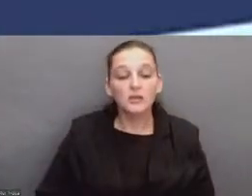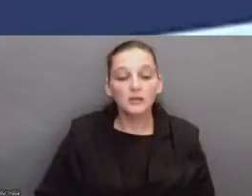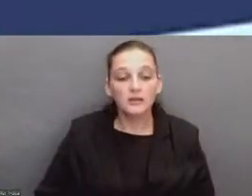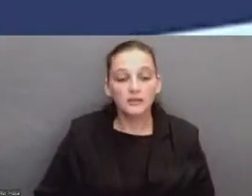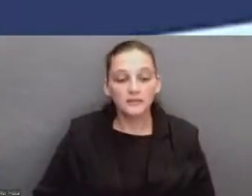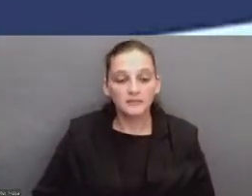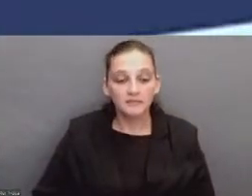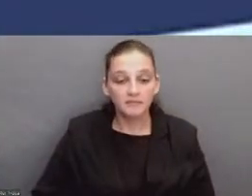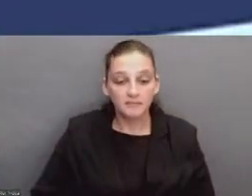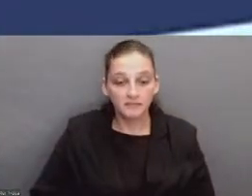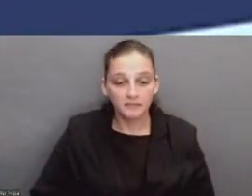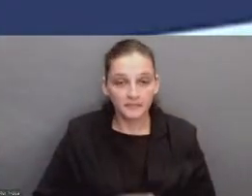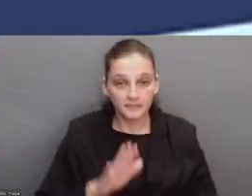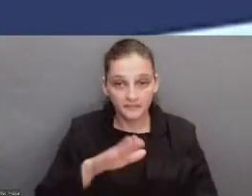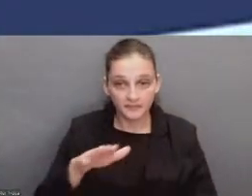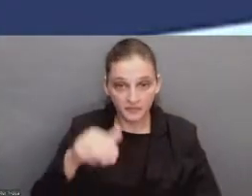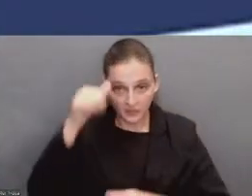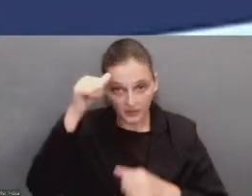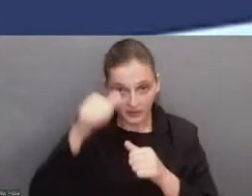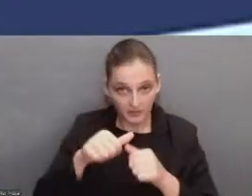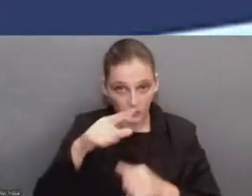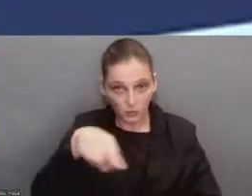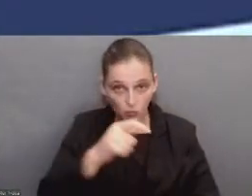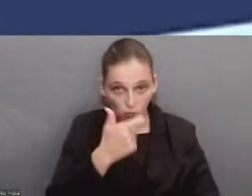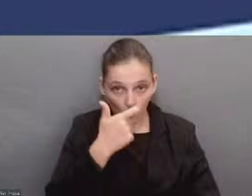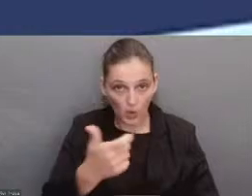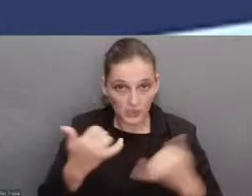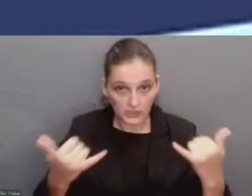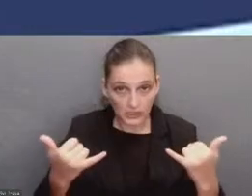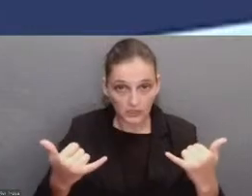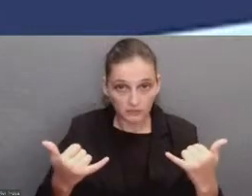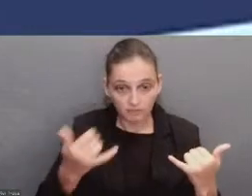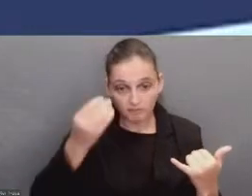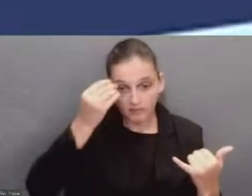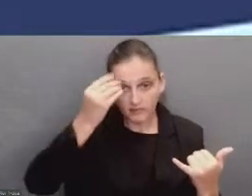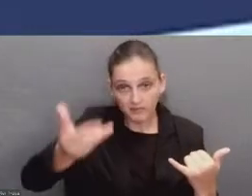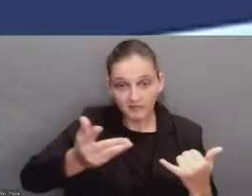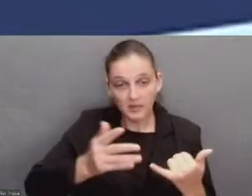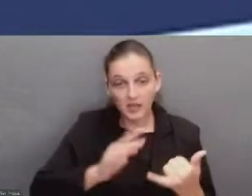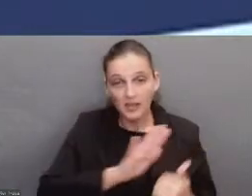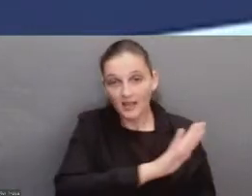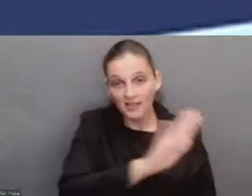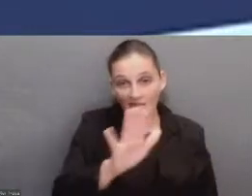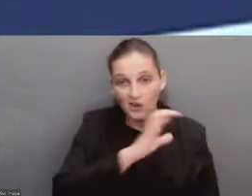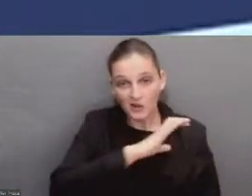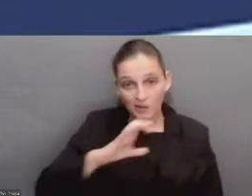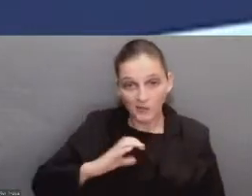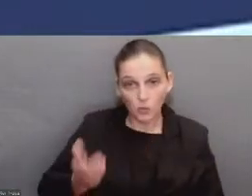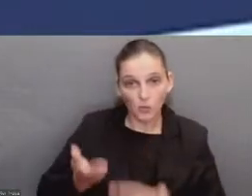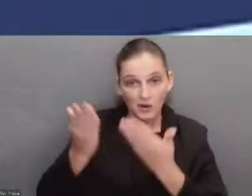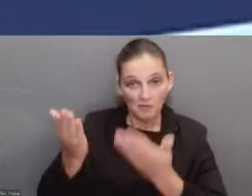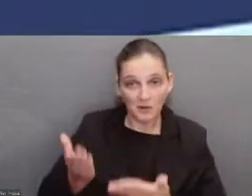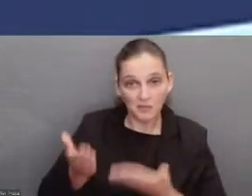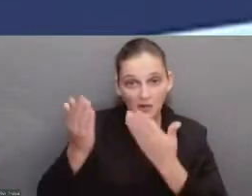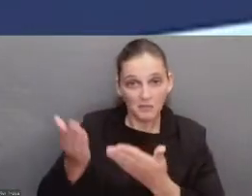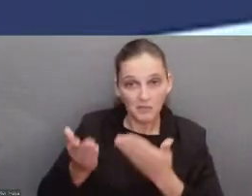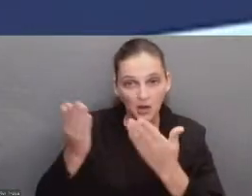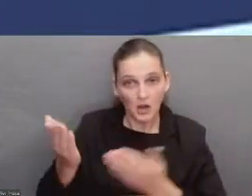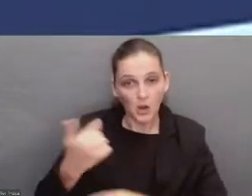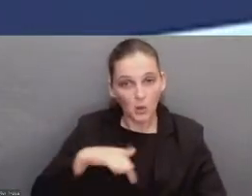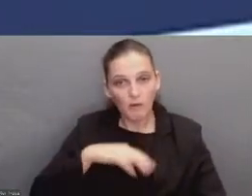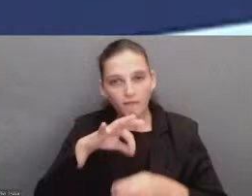a reminder for those who are joining us today that all the recommendations that are voted upon in these meetings are